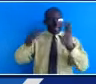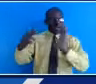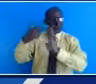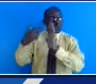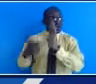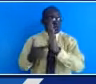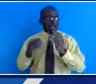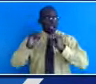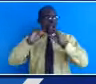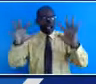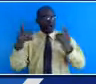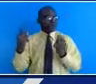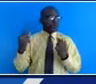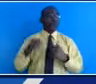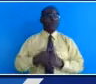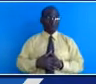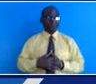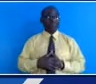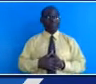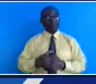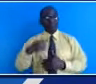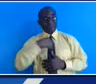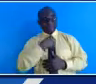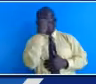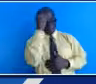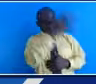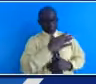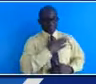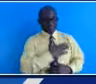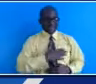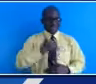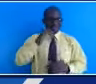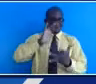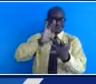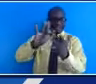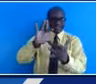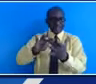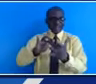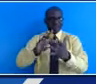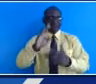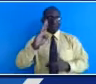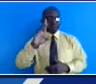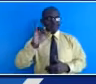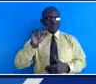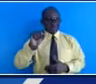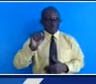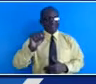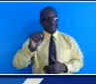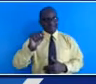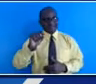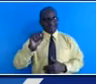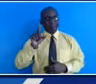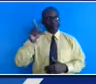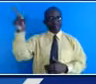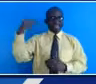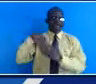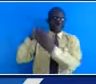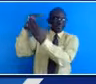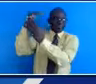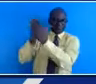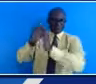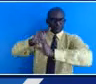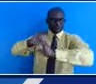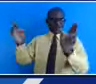before. You could operate, you know, making decisions that were in your own best interest. Now there's a whole list of things that you have to go through like this. So Bridget and her team has